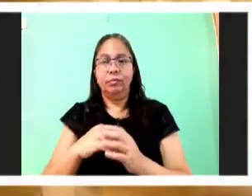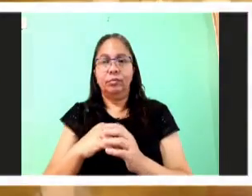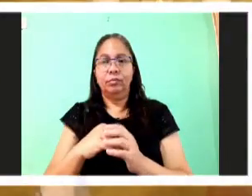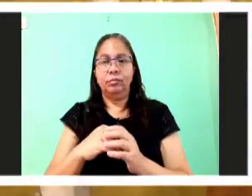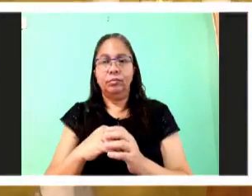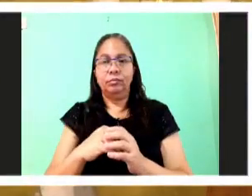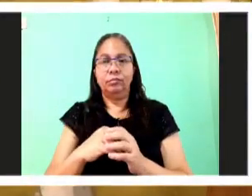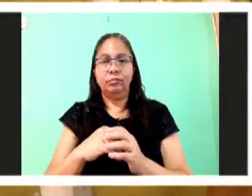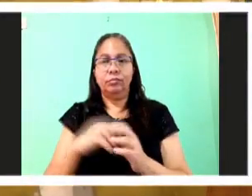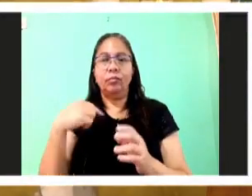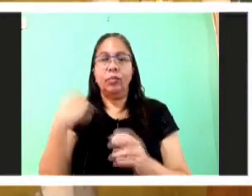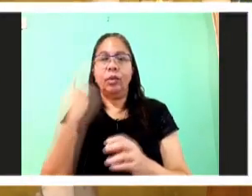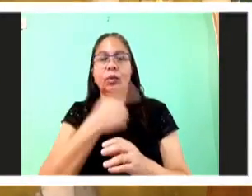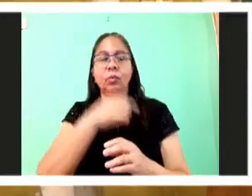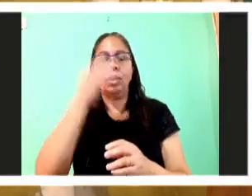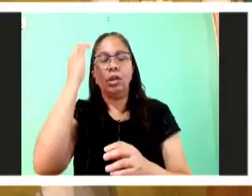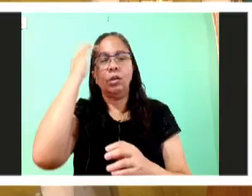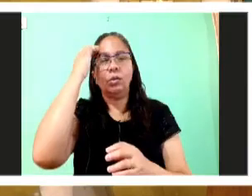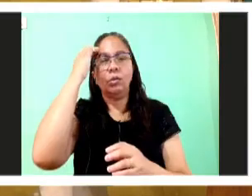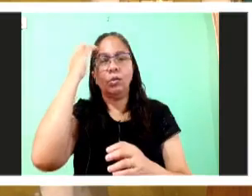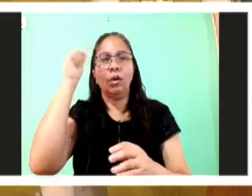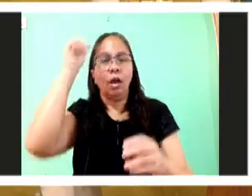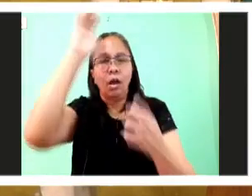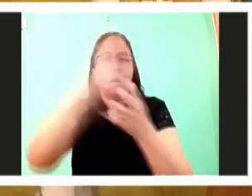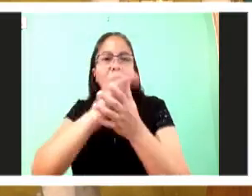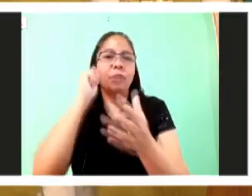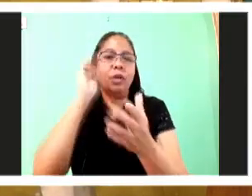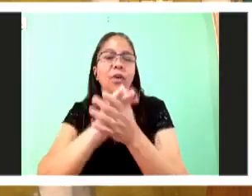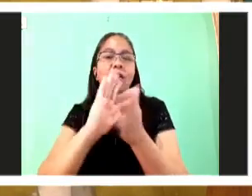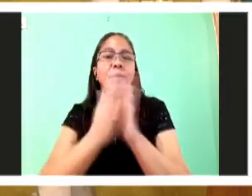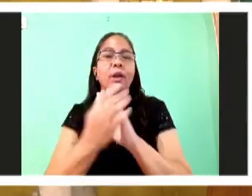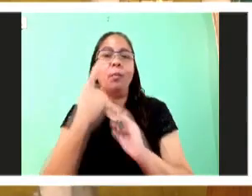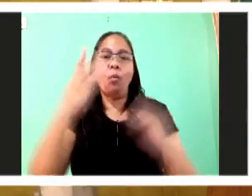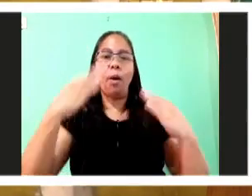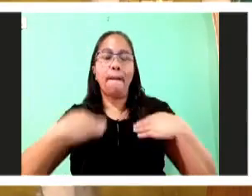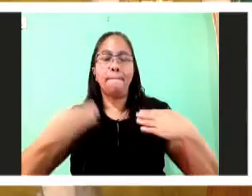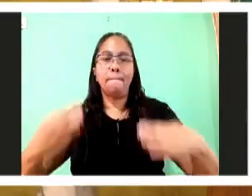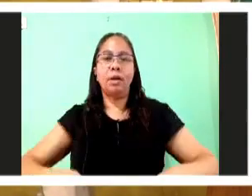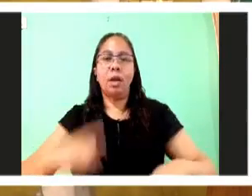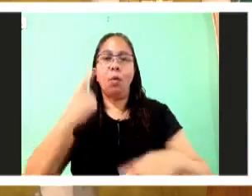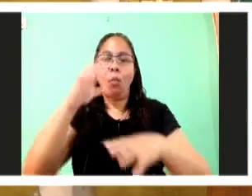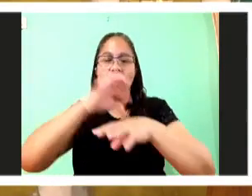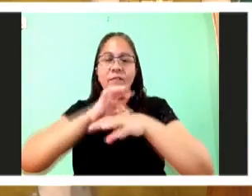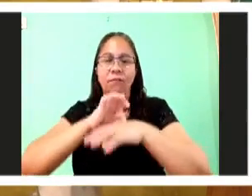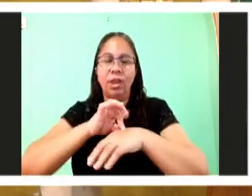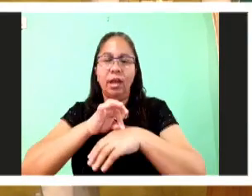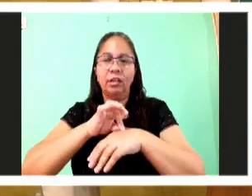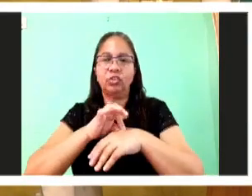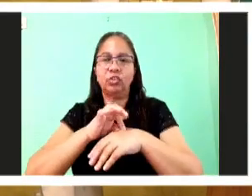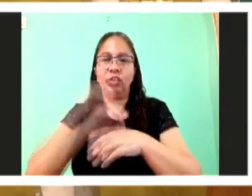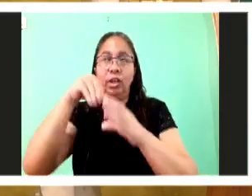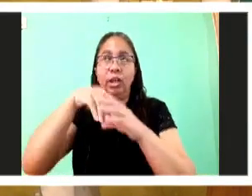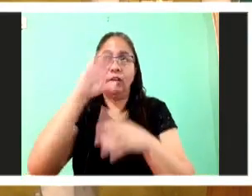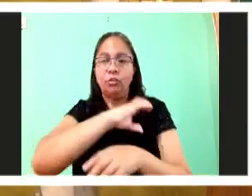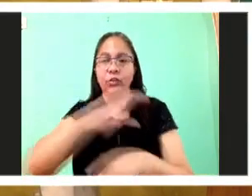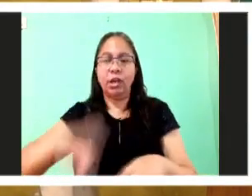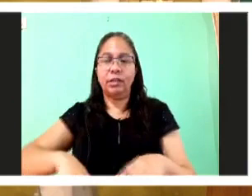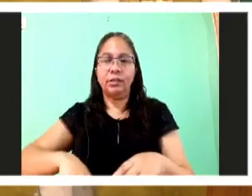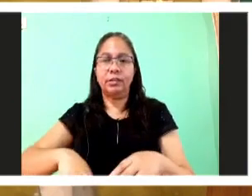We also know that husbands and wives become one body, one flesh in Him.